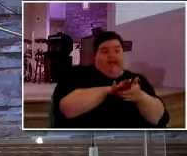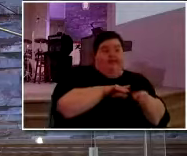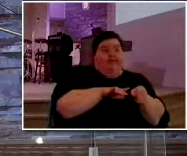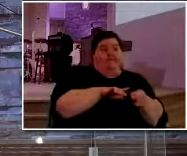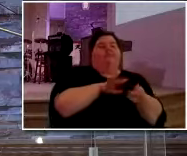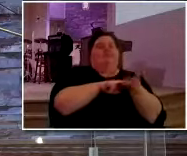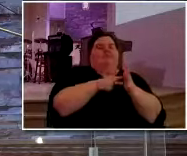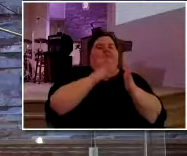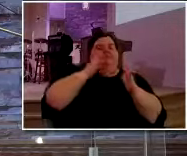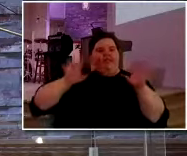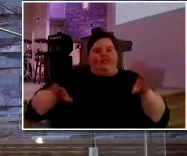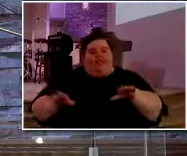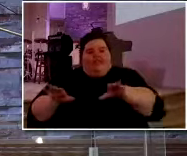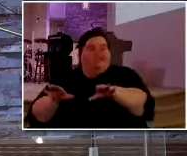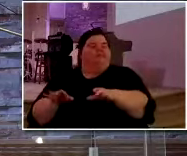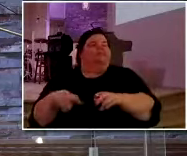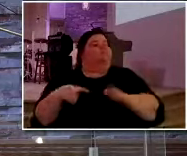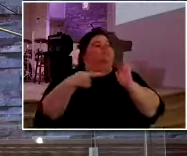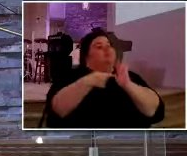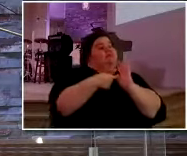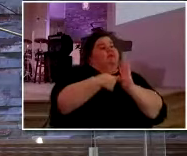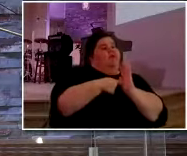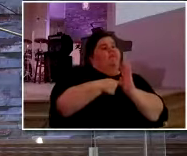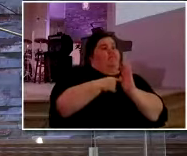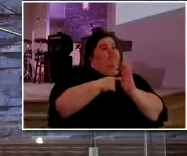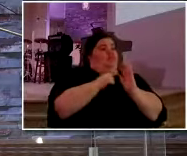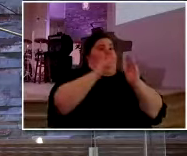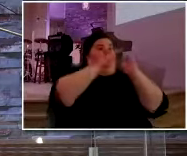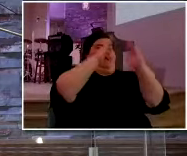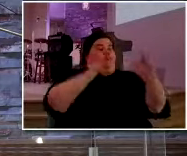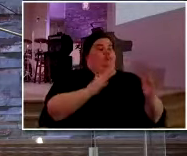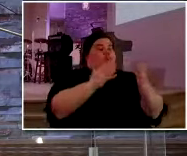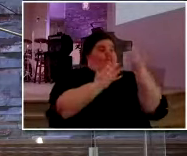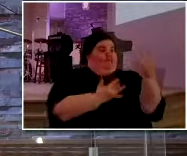If you believe the house is on fire, it will cause you to act.